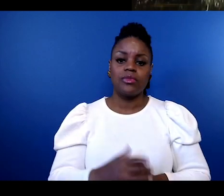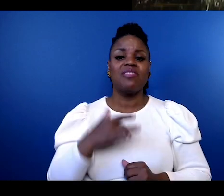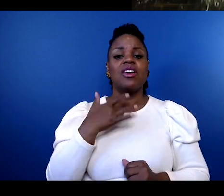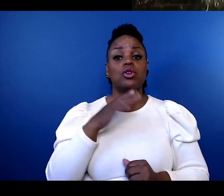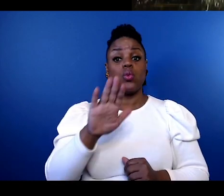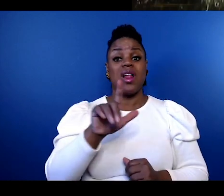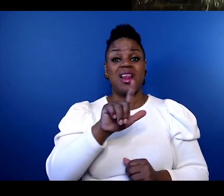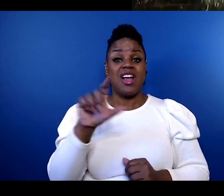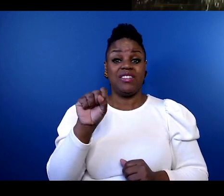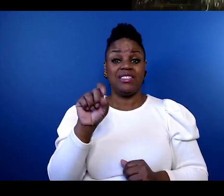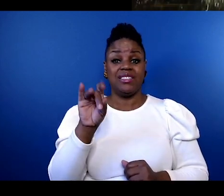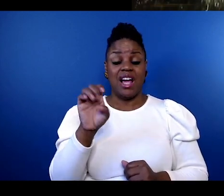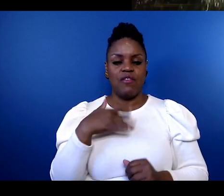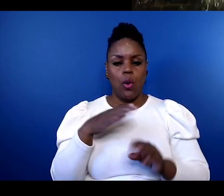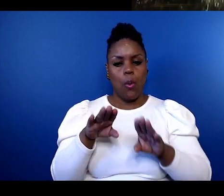body.